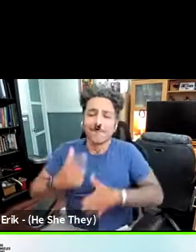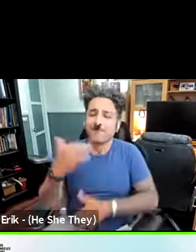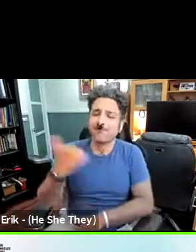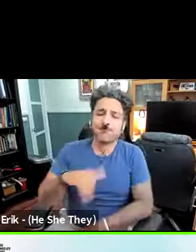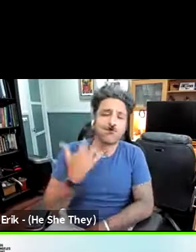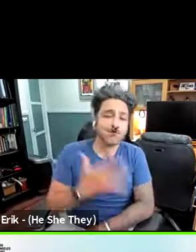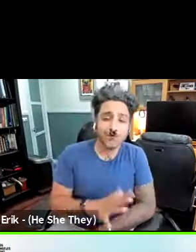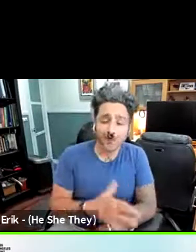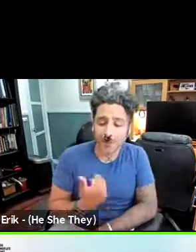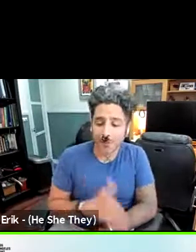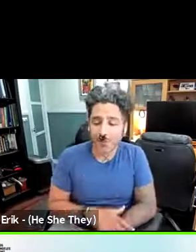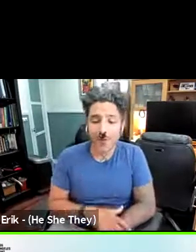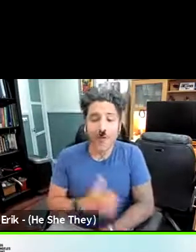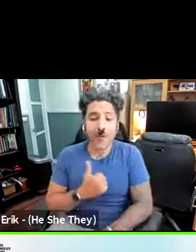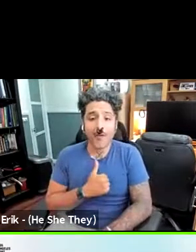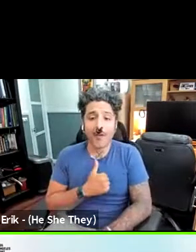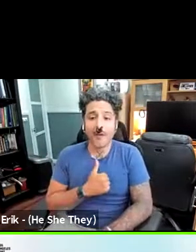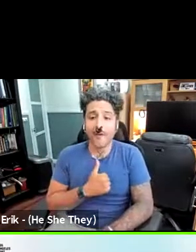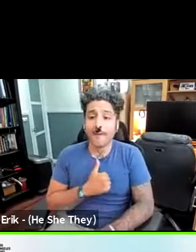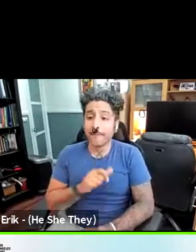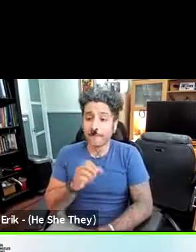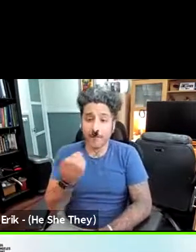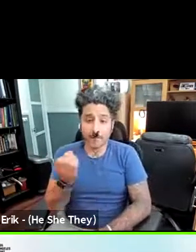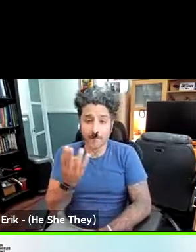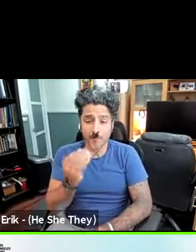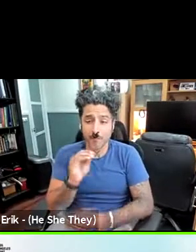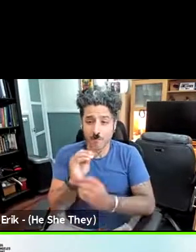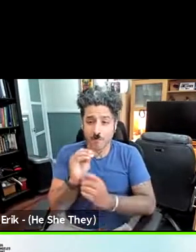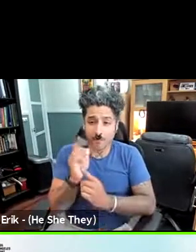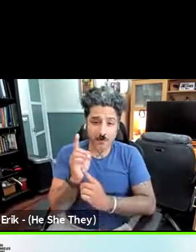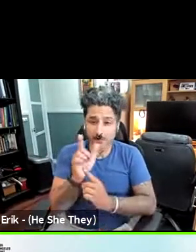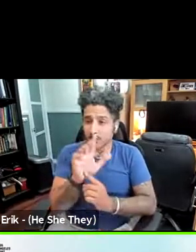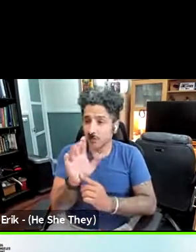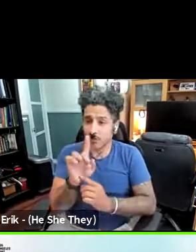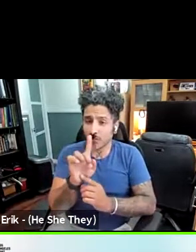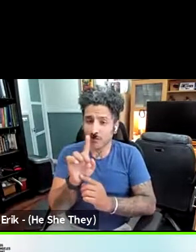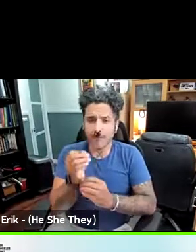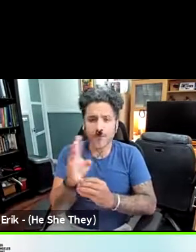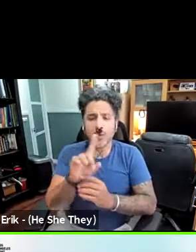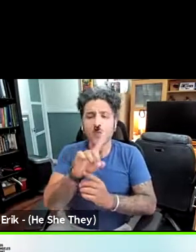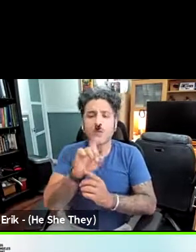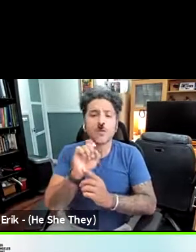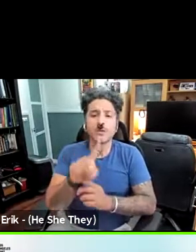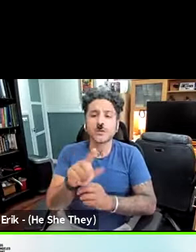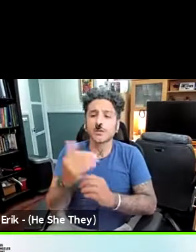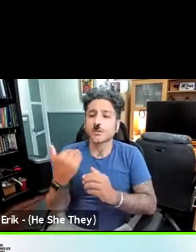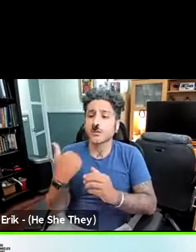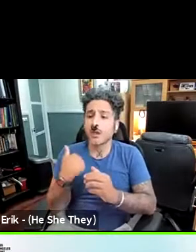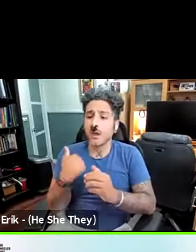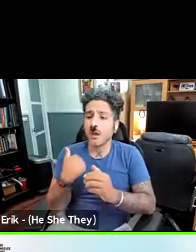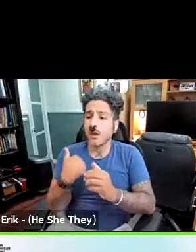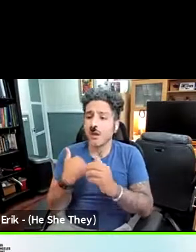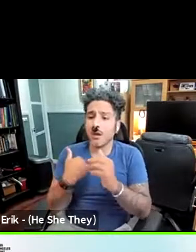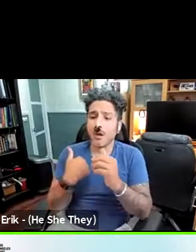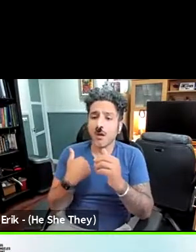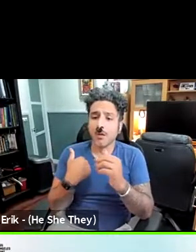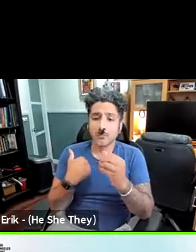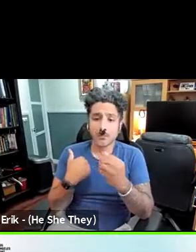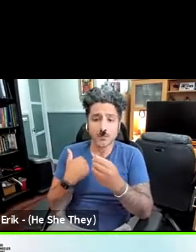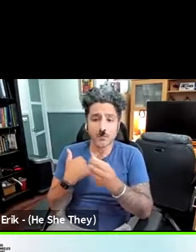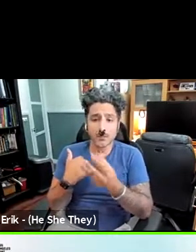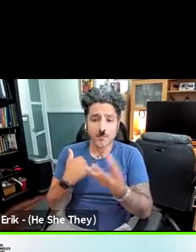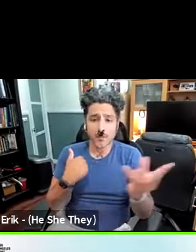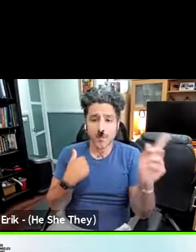today. We have a couple minutes left to take a couple questions. So if we have some